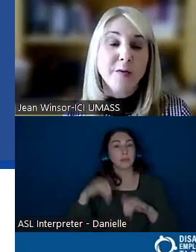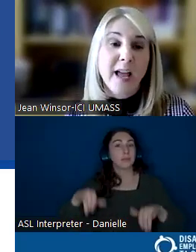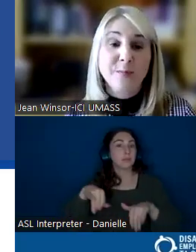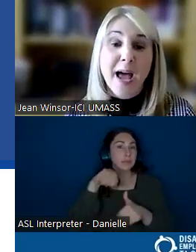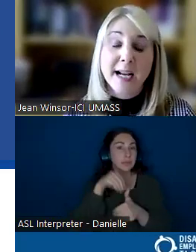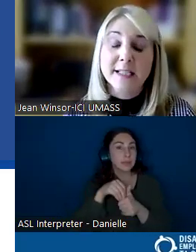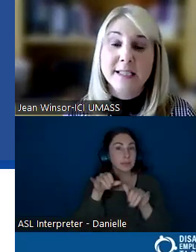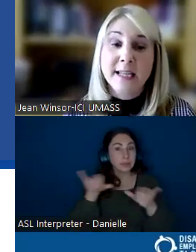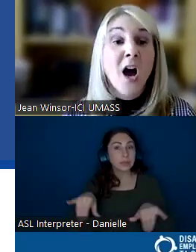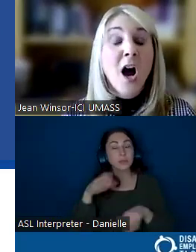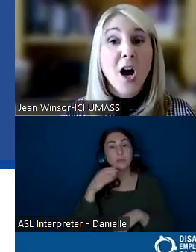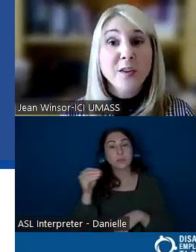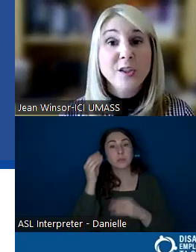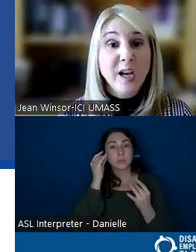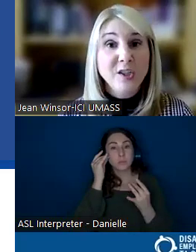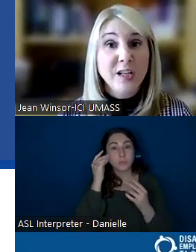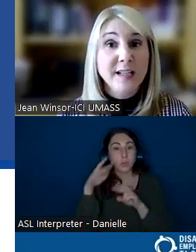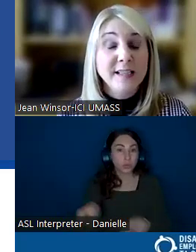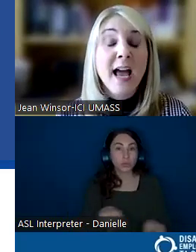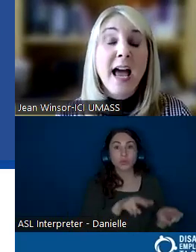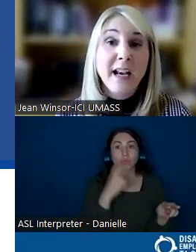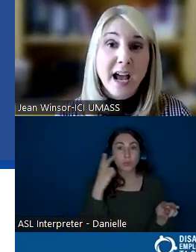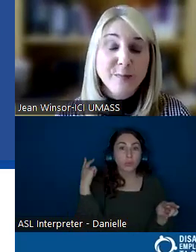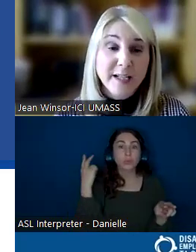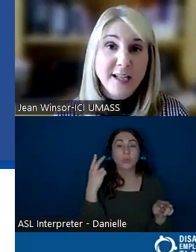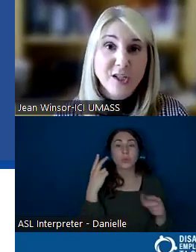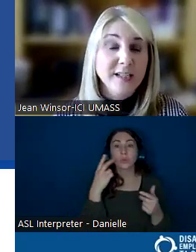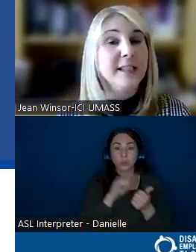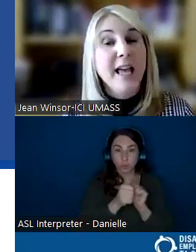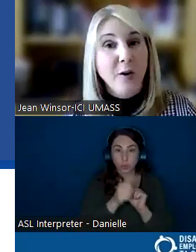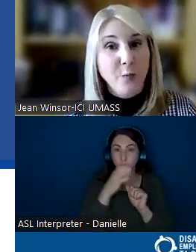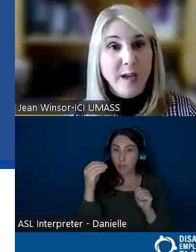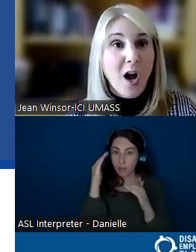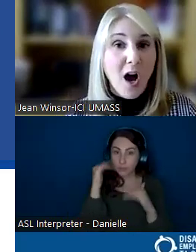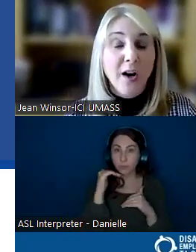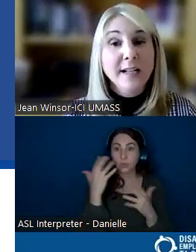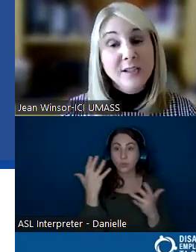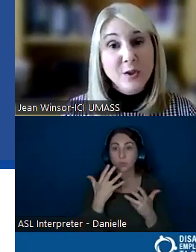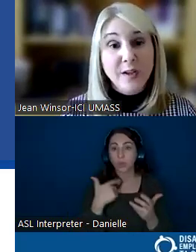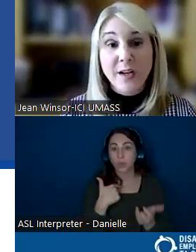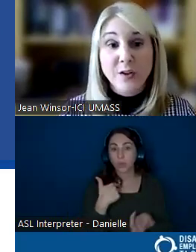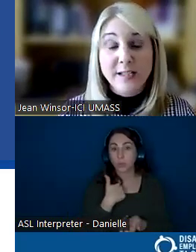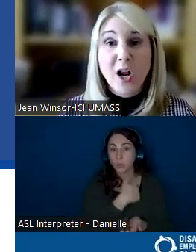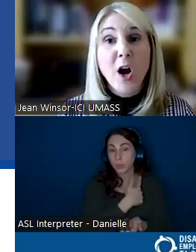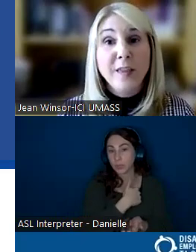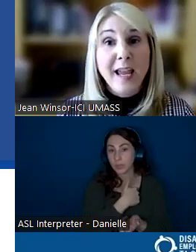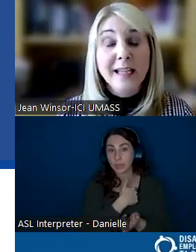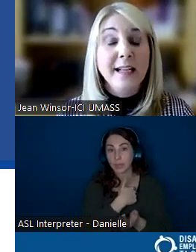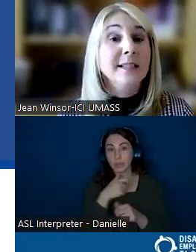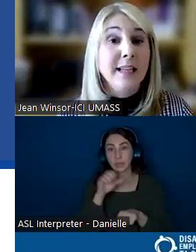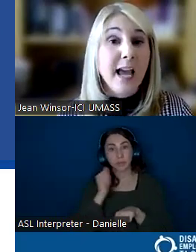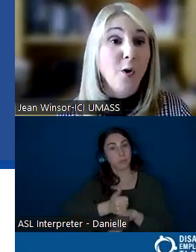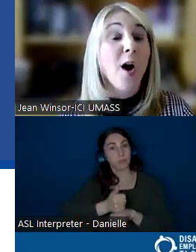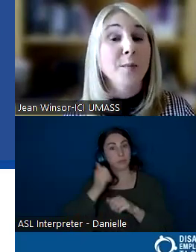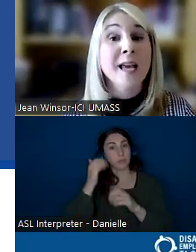really reflect back and see, are the changes and expectations that we are instituting in our state, are they